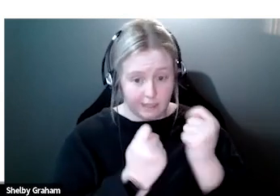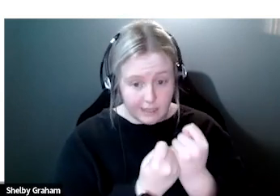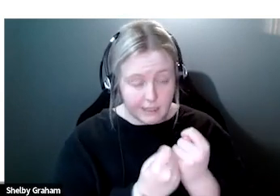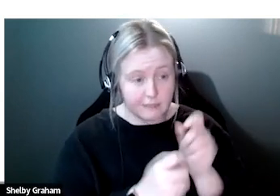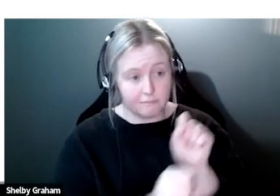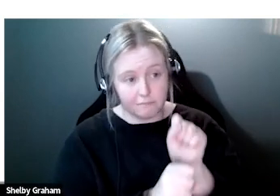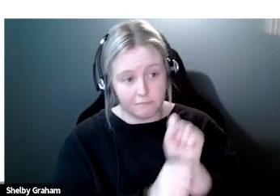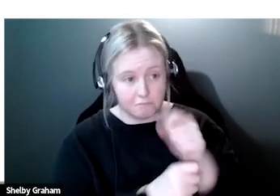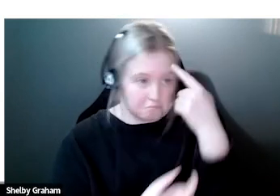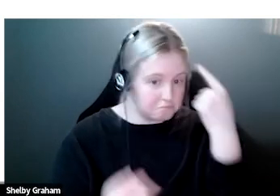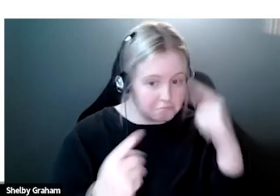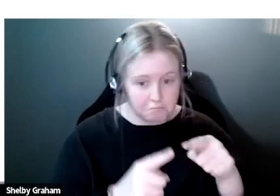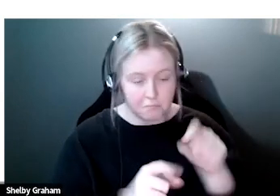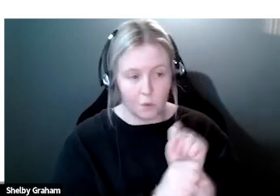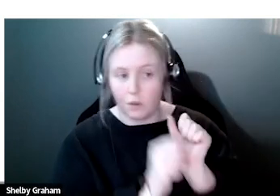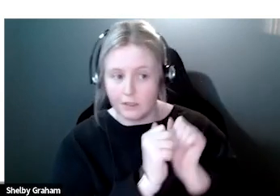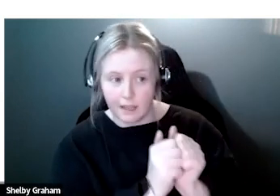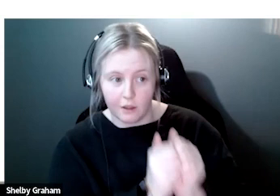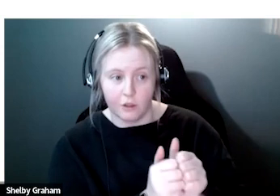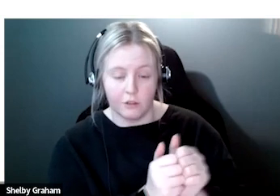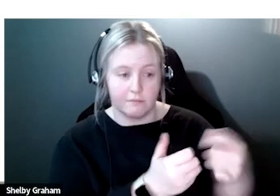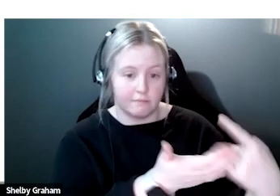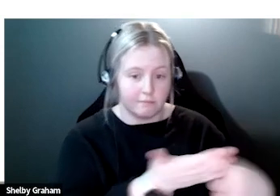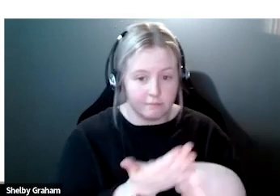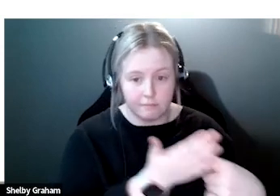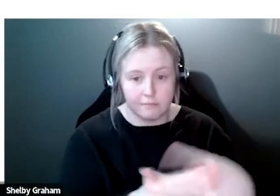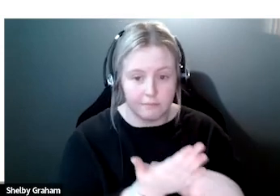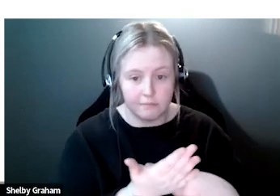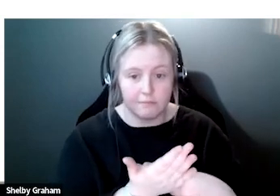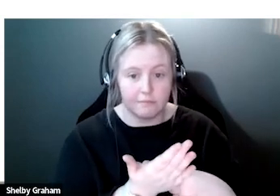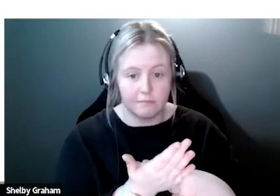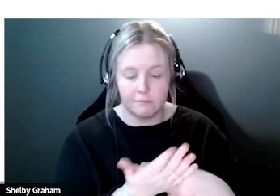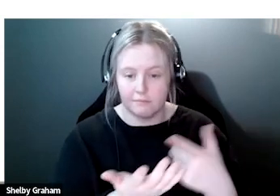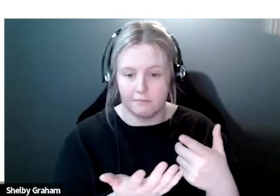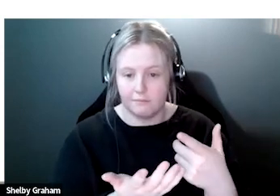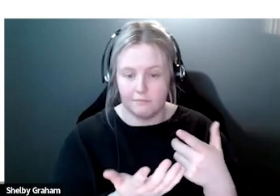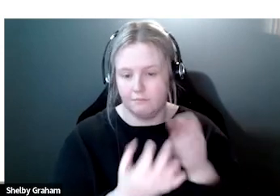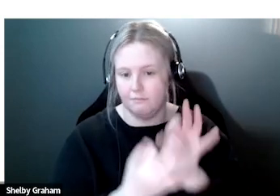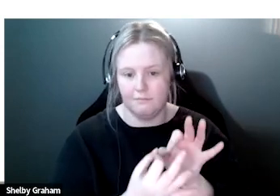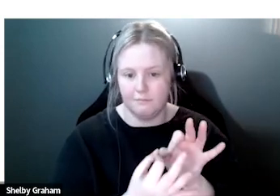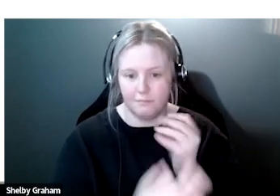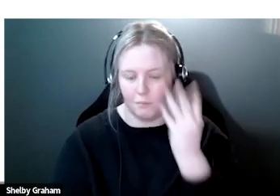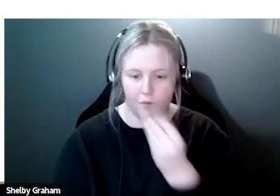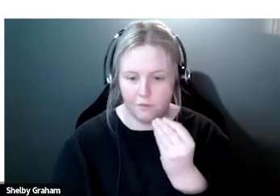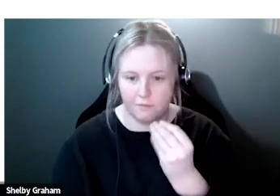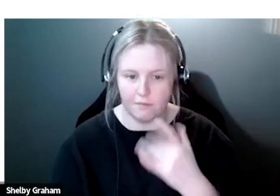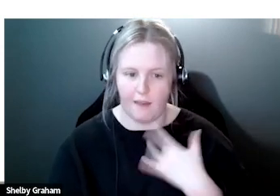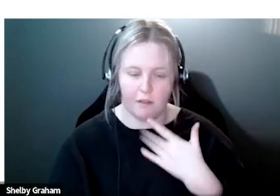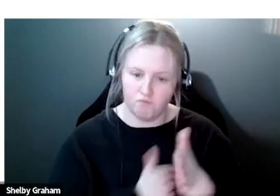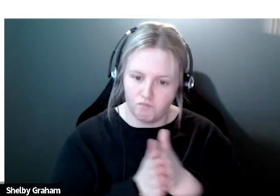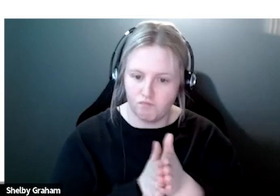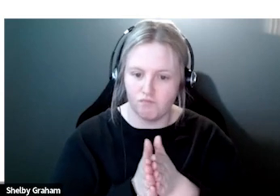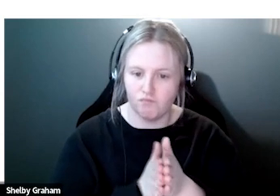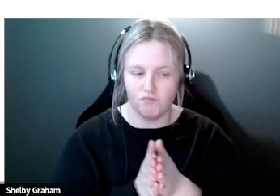collaboration discussion and set different pieces of the itinerary is lovely. And then I feel motivated.